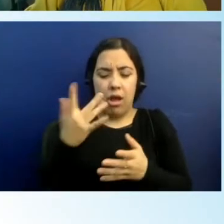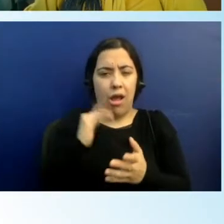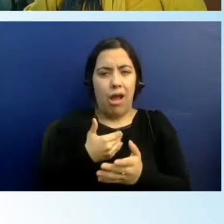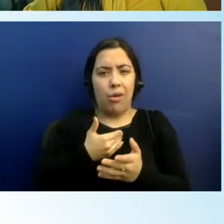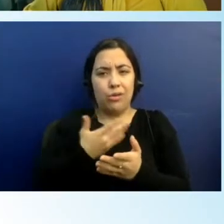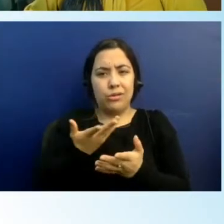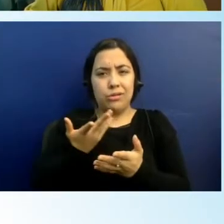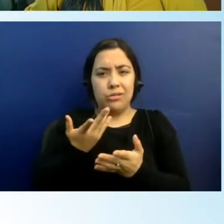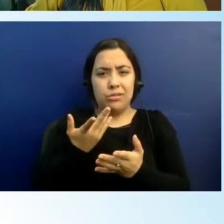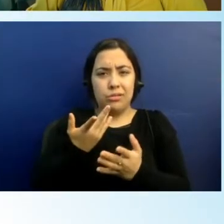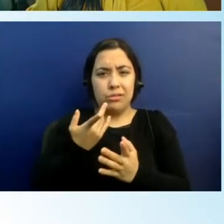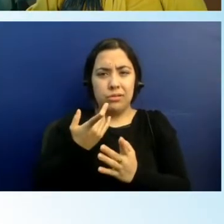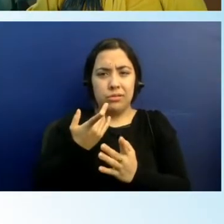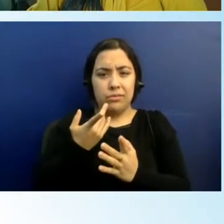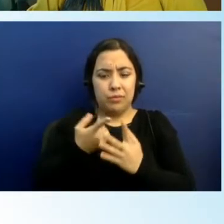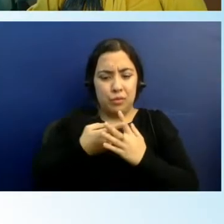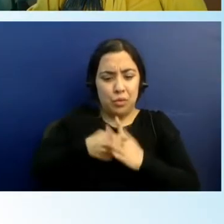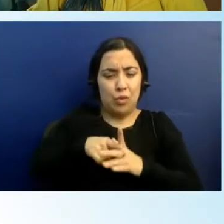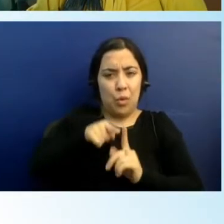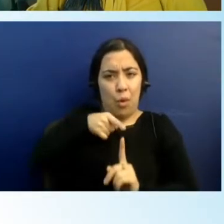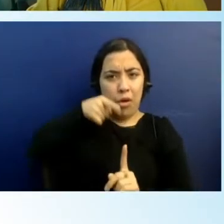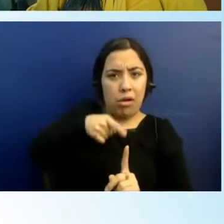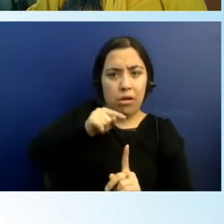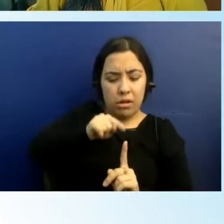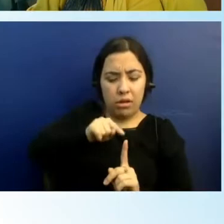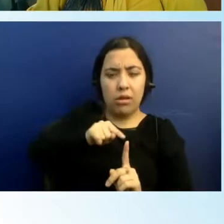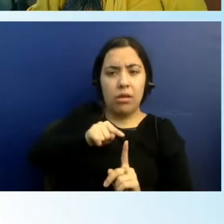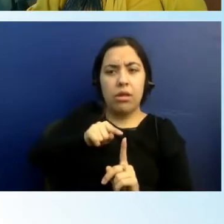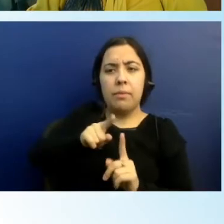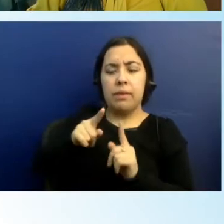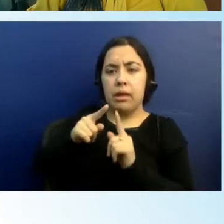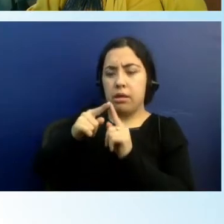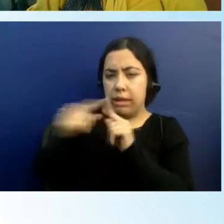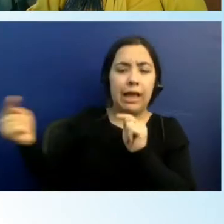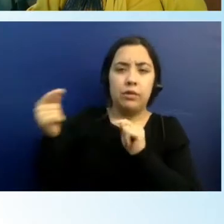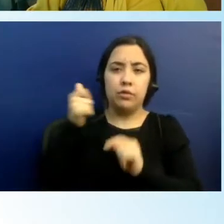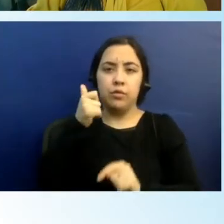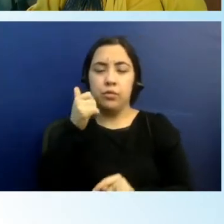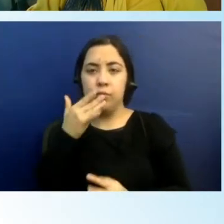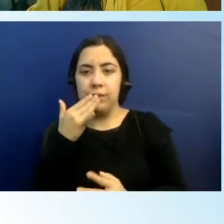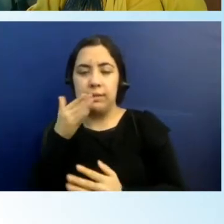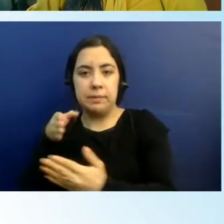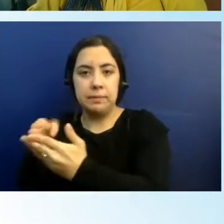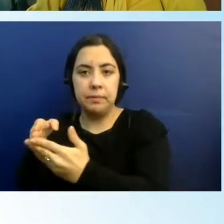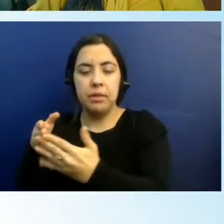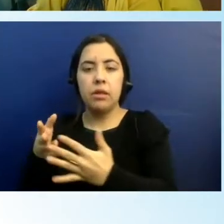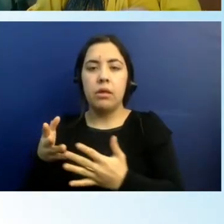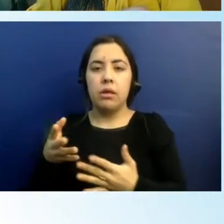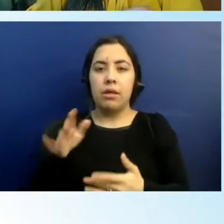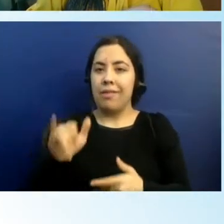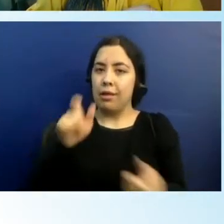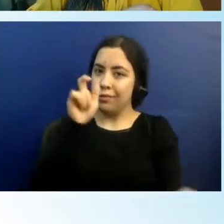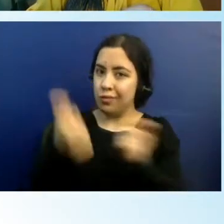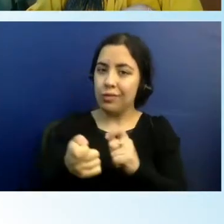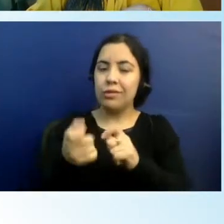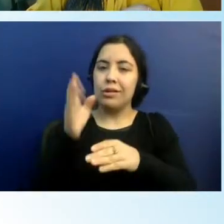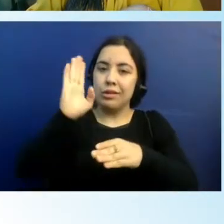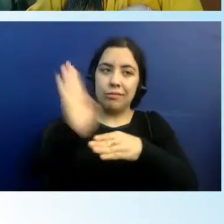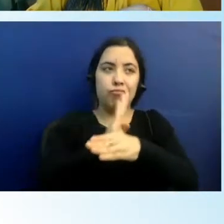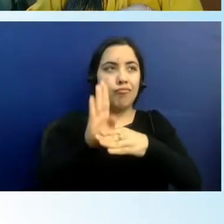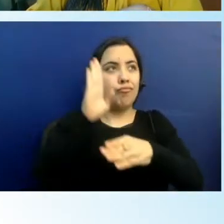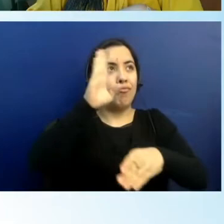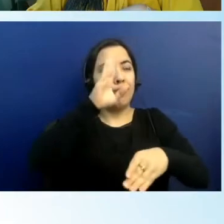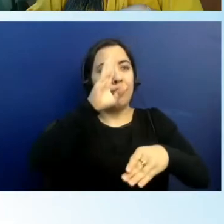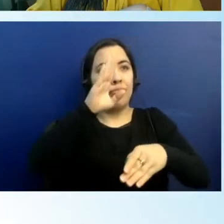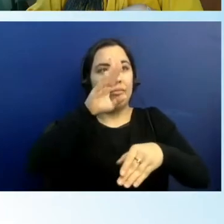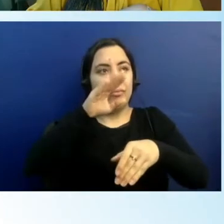being anti-racist? And that will bring changes at the community level, at the institutional level, and individually. And that people